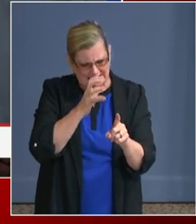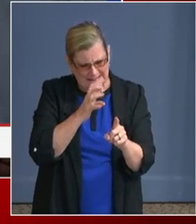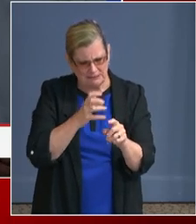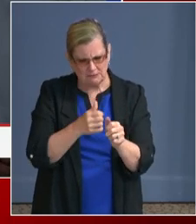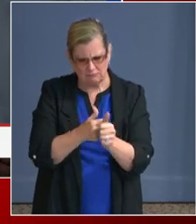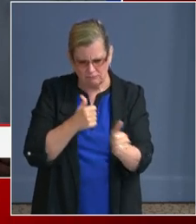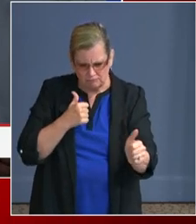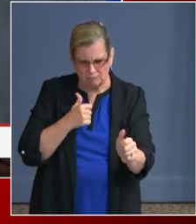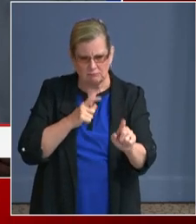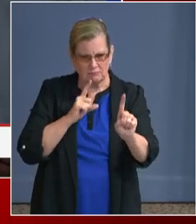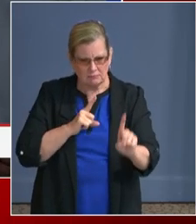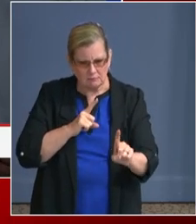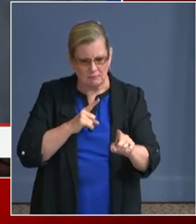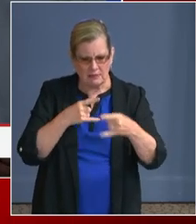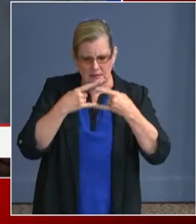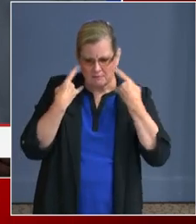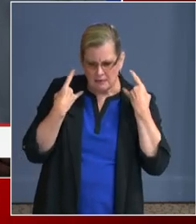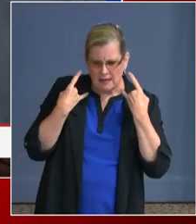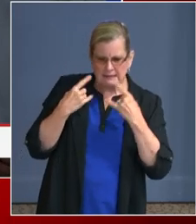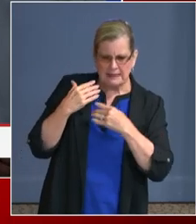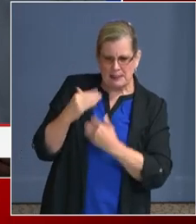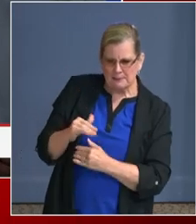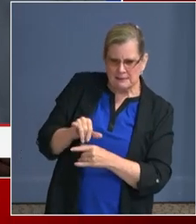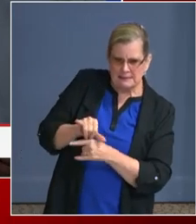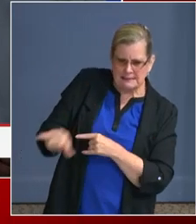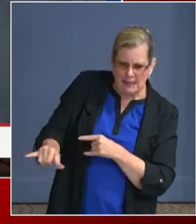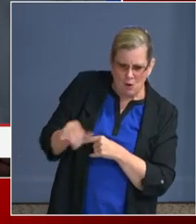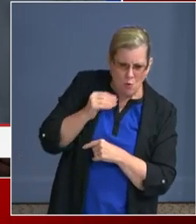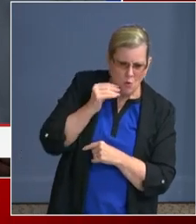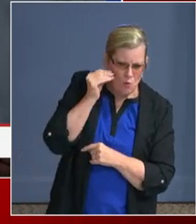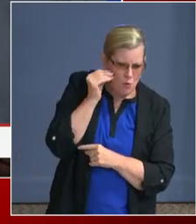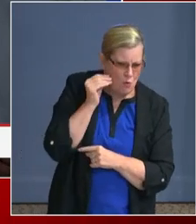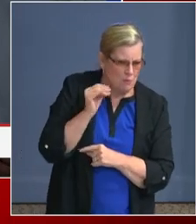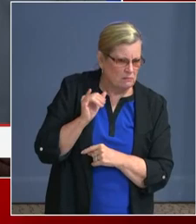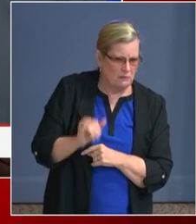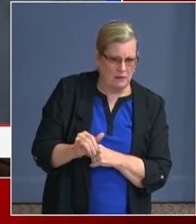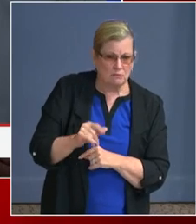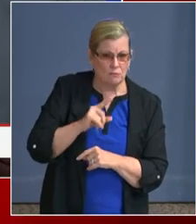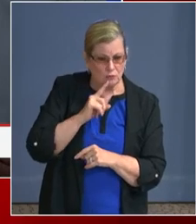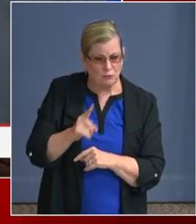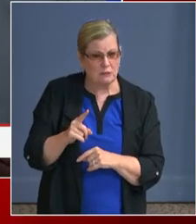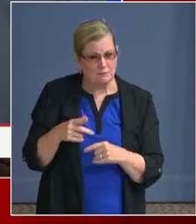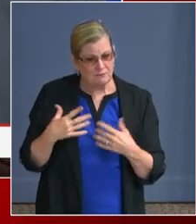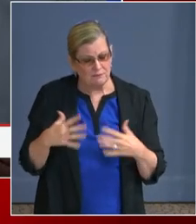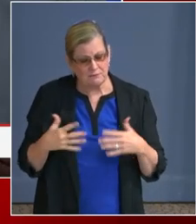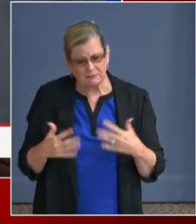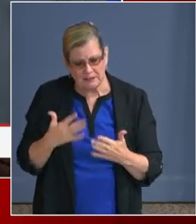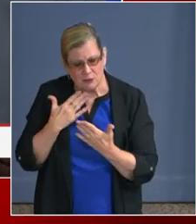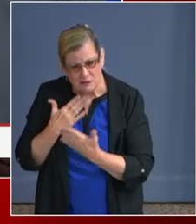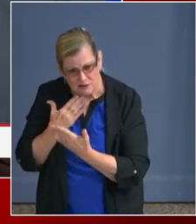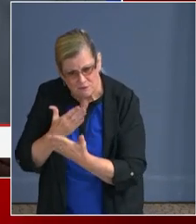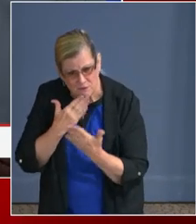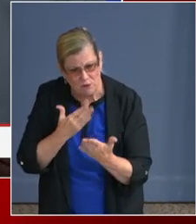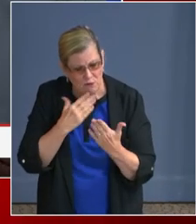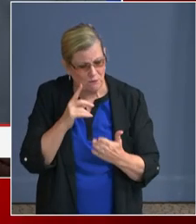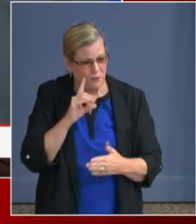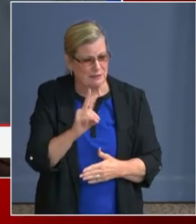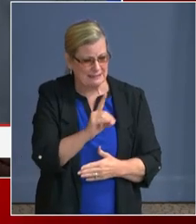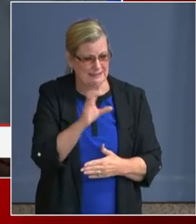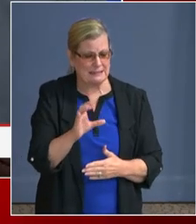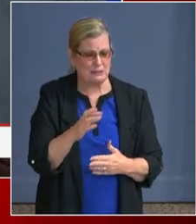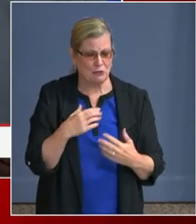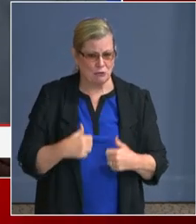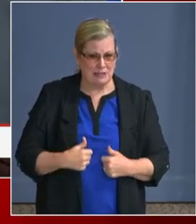masks, limiting their trips, staying at home. So we are very grateful to DC residents for